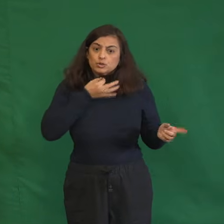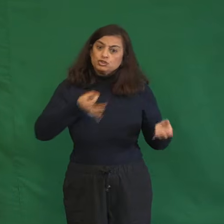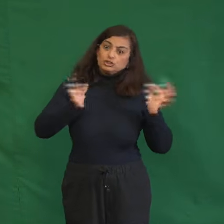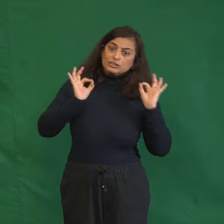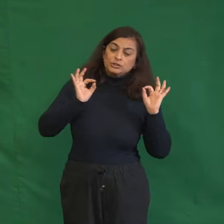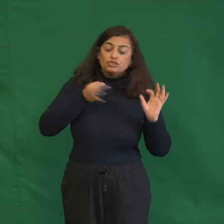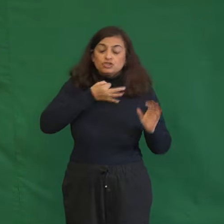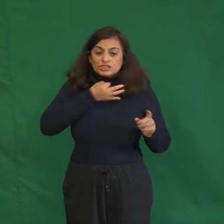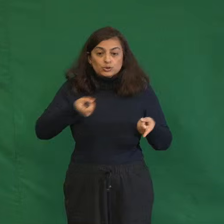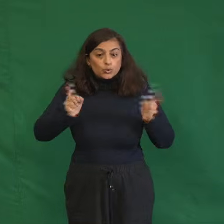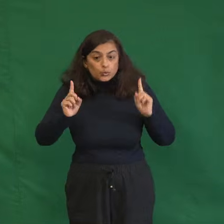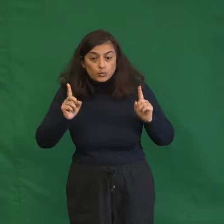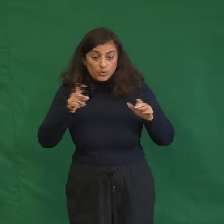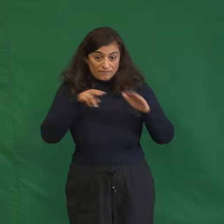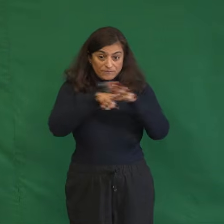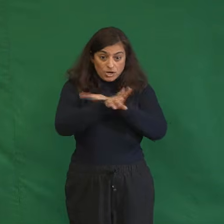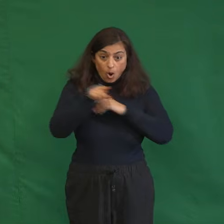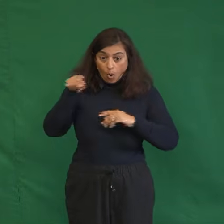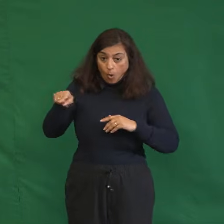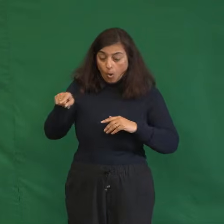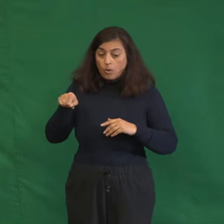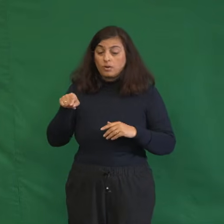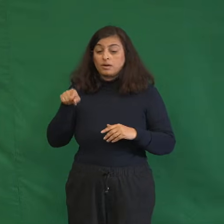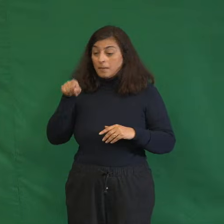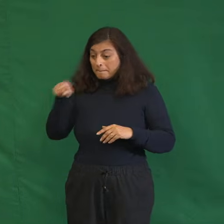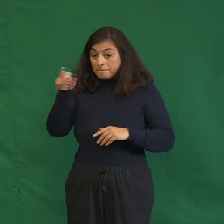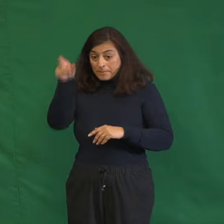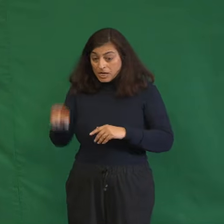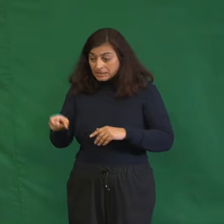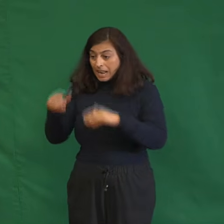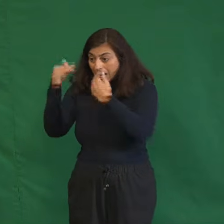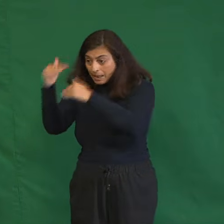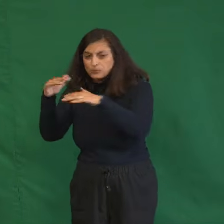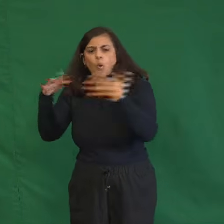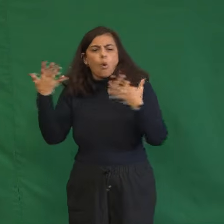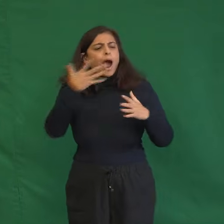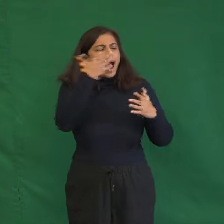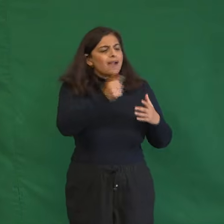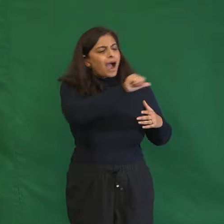many videos the same signer can do?